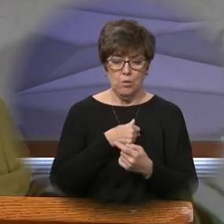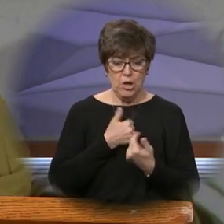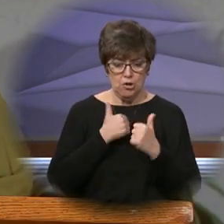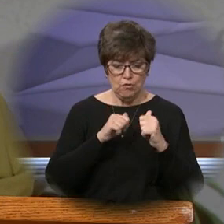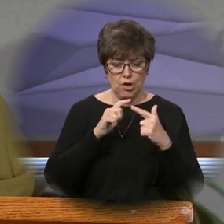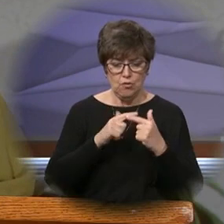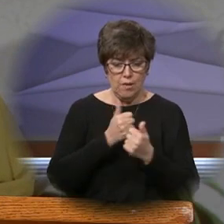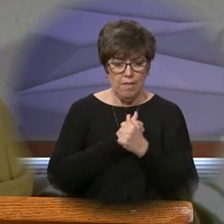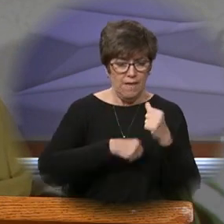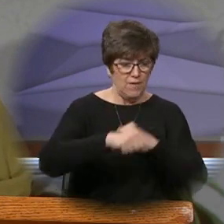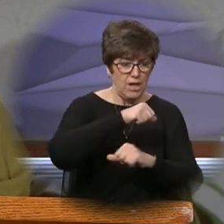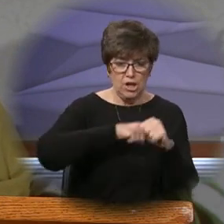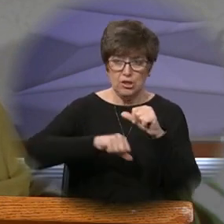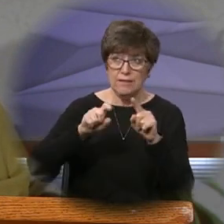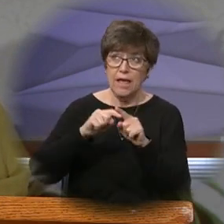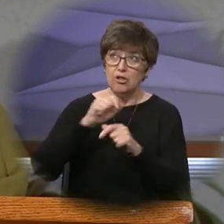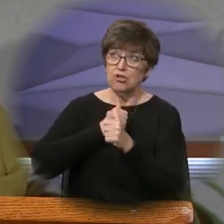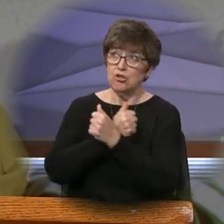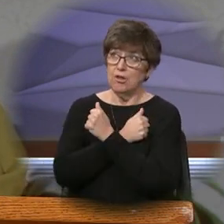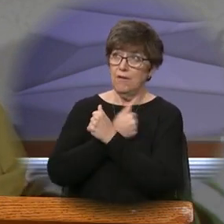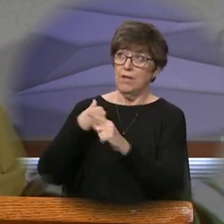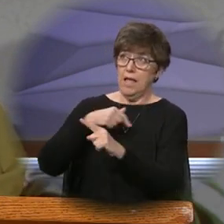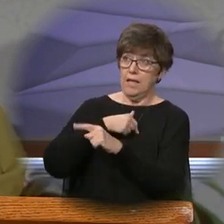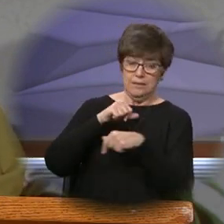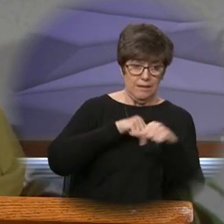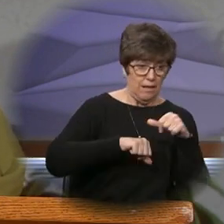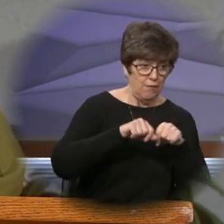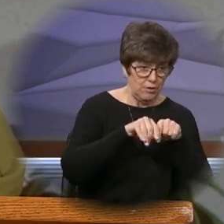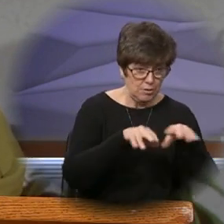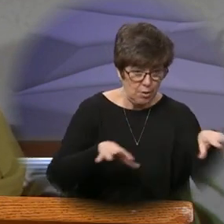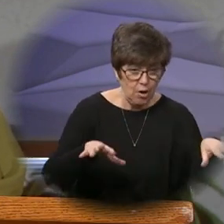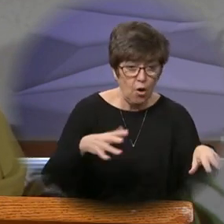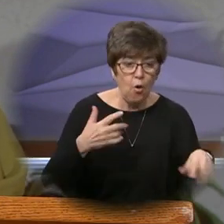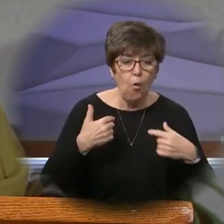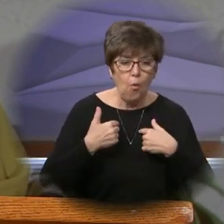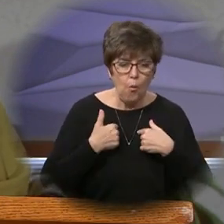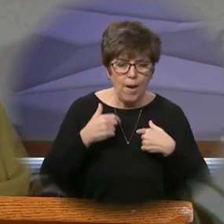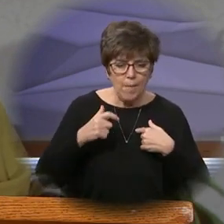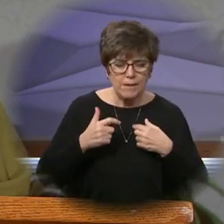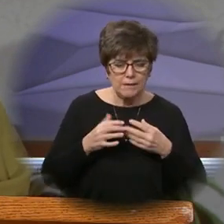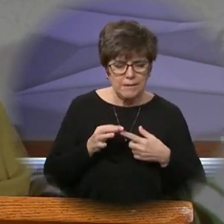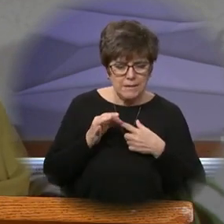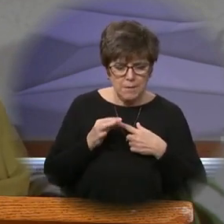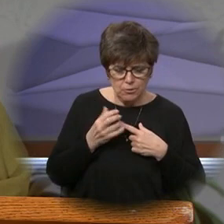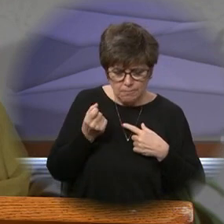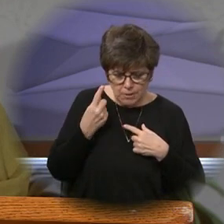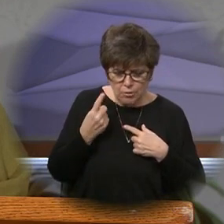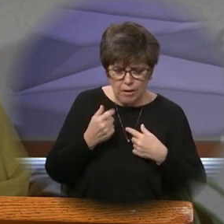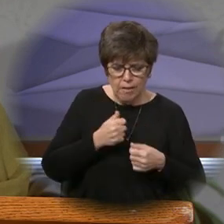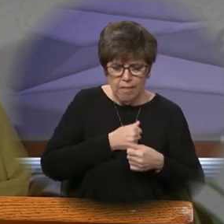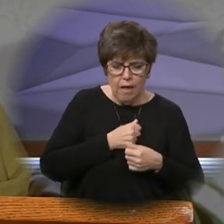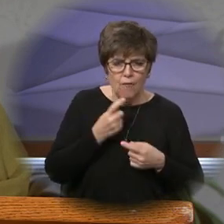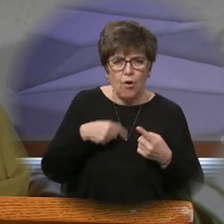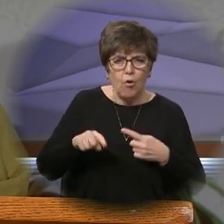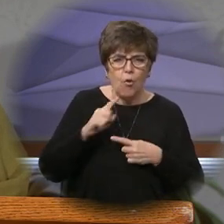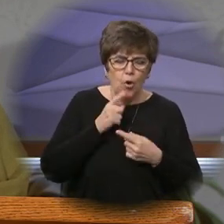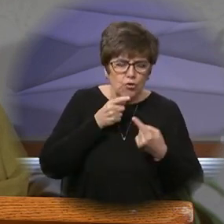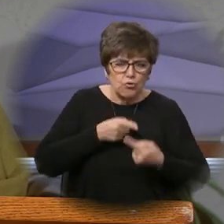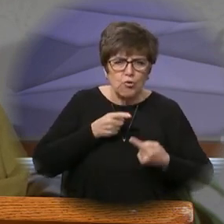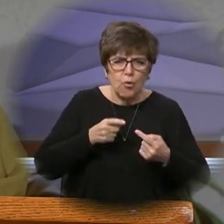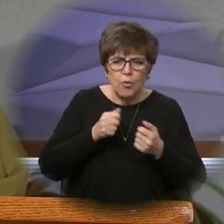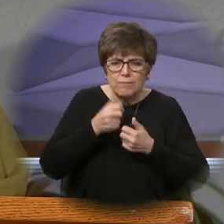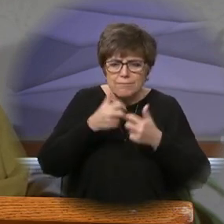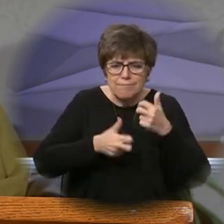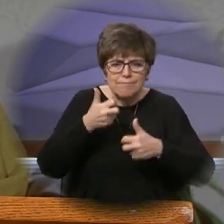strive to love one another as Jesus loves us, we may have a special care and love for those who are struggling